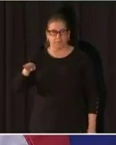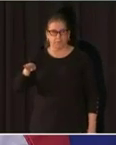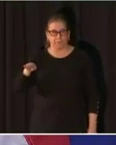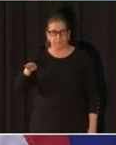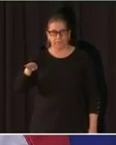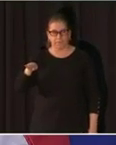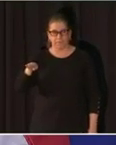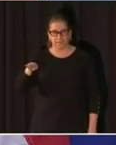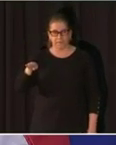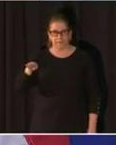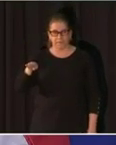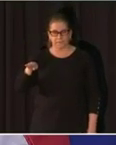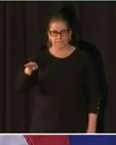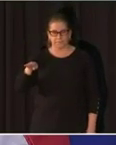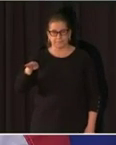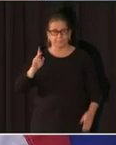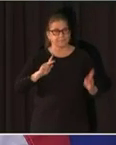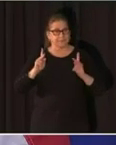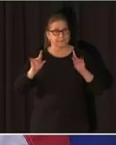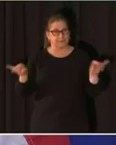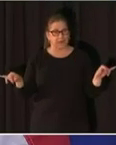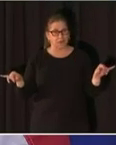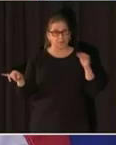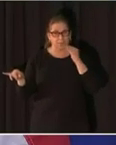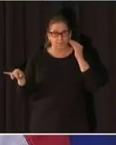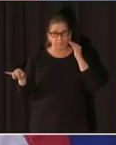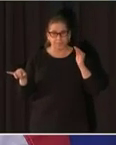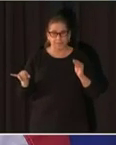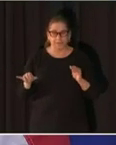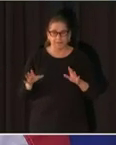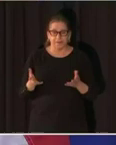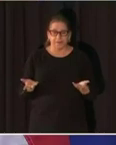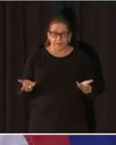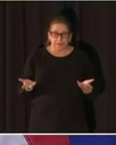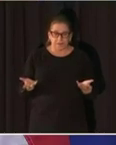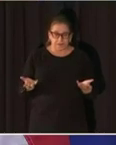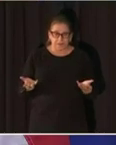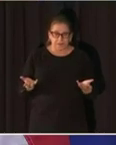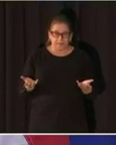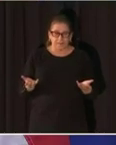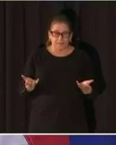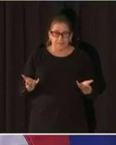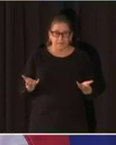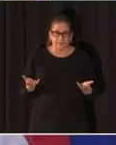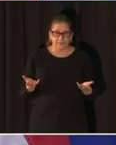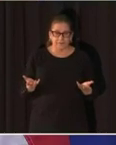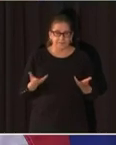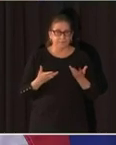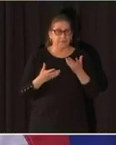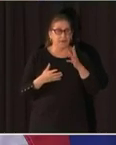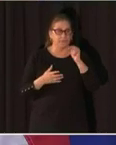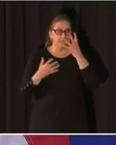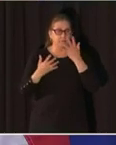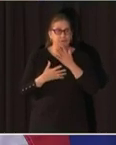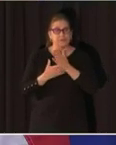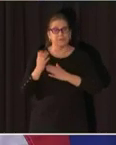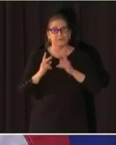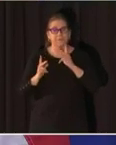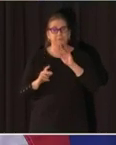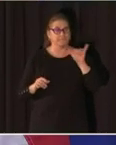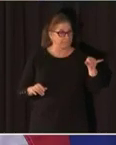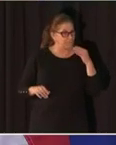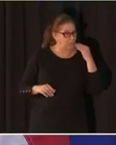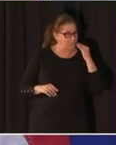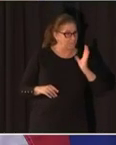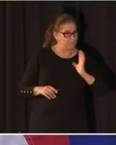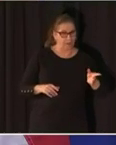and we know home is not safe for some people and others don't have a home. So that is the real true work